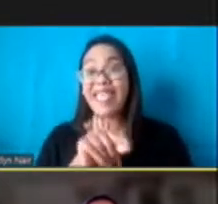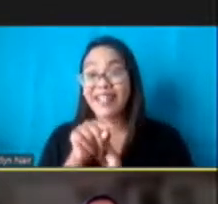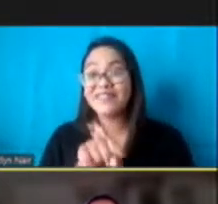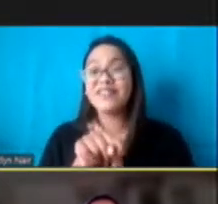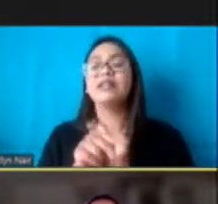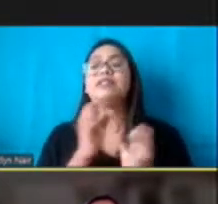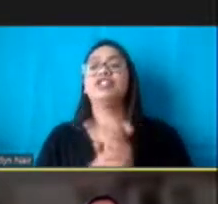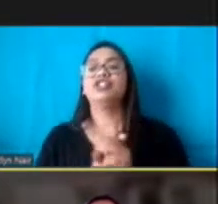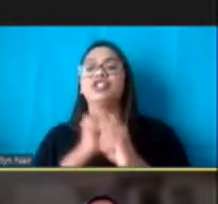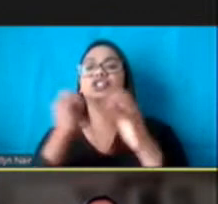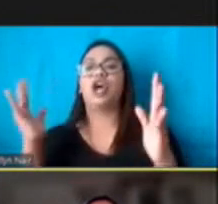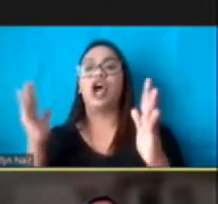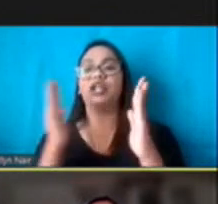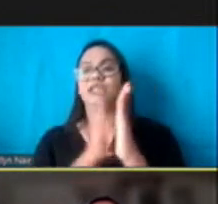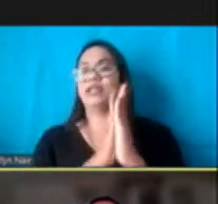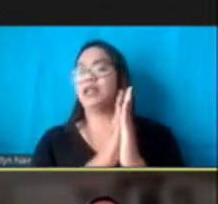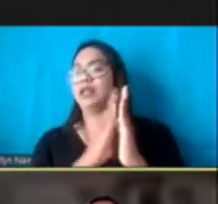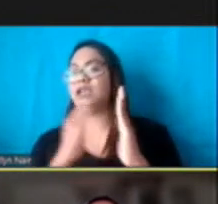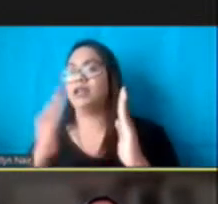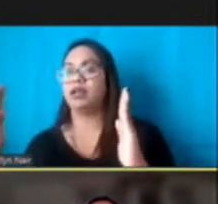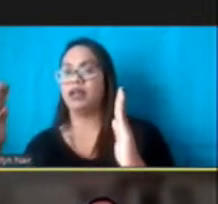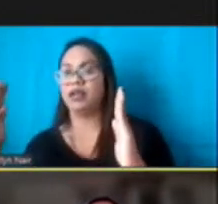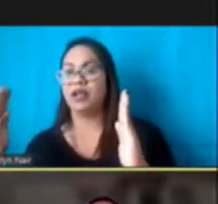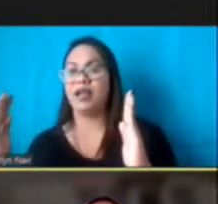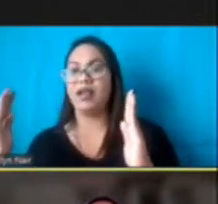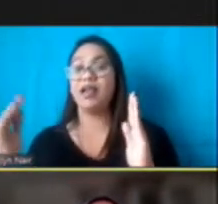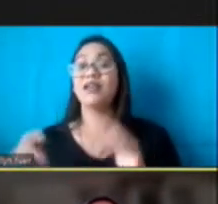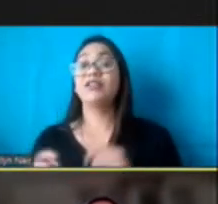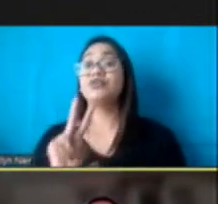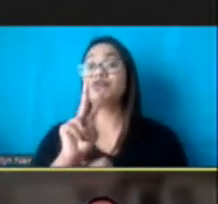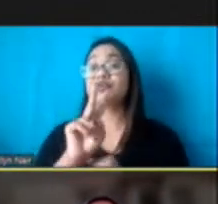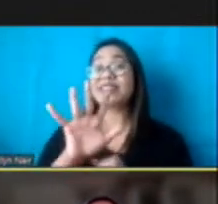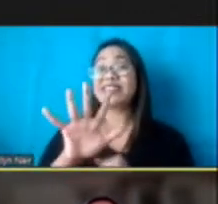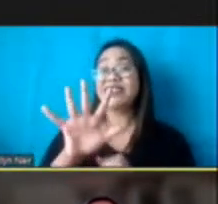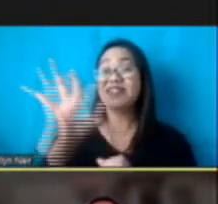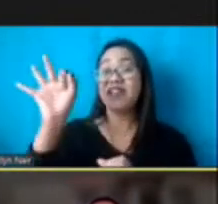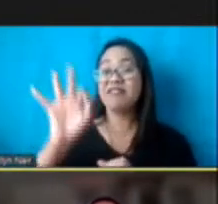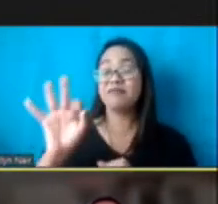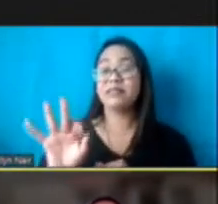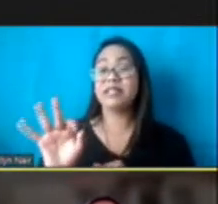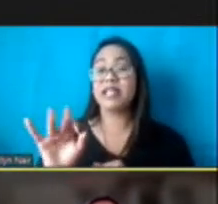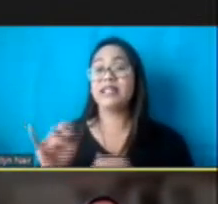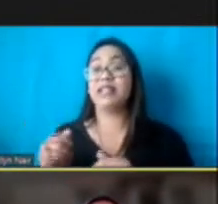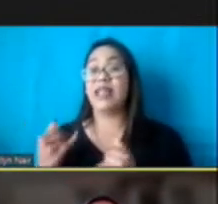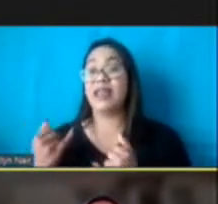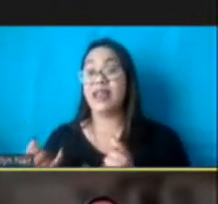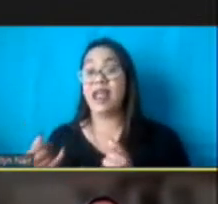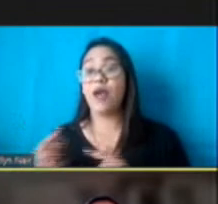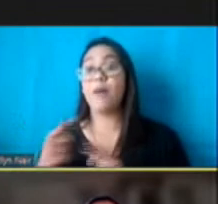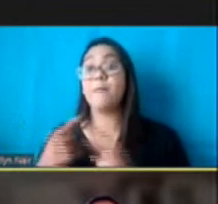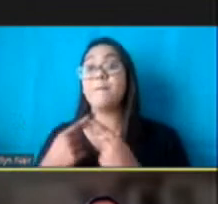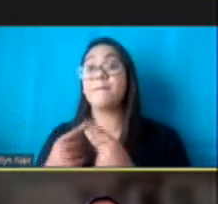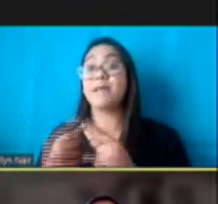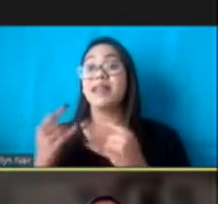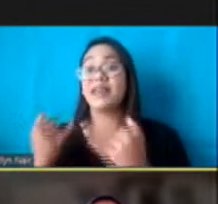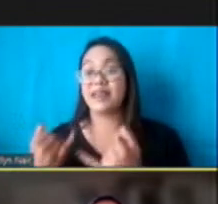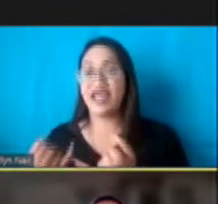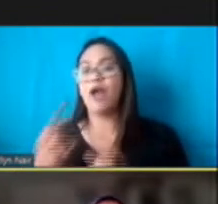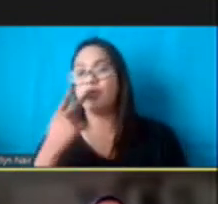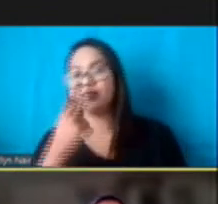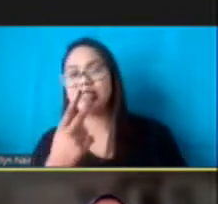wave. But while children made up over 25% of admissions in the early 4th wave, that trend has already started to